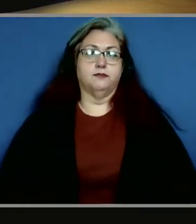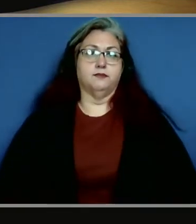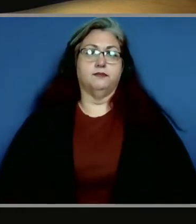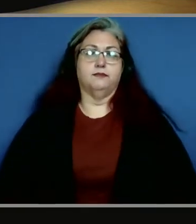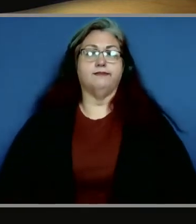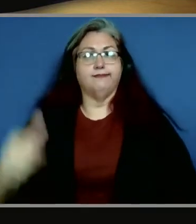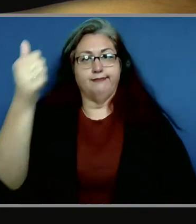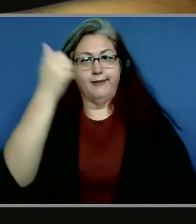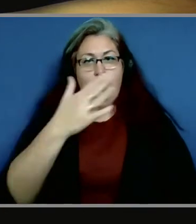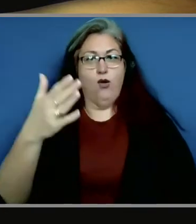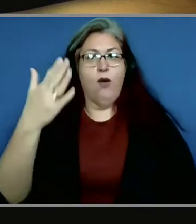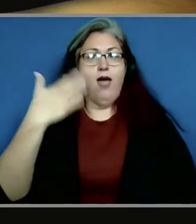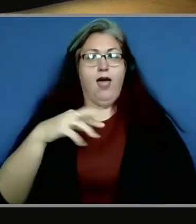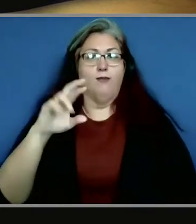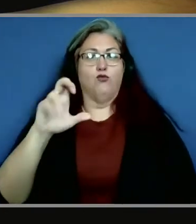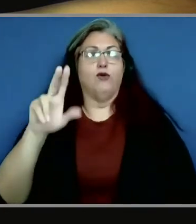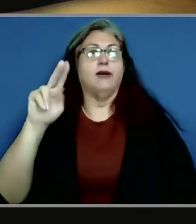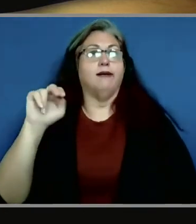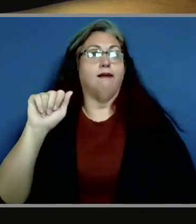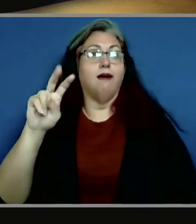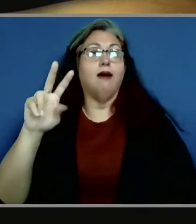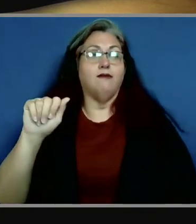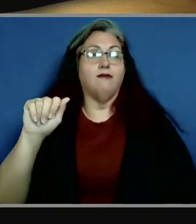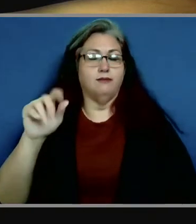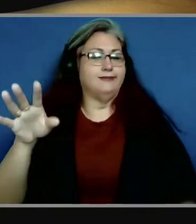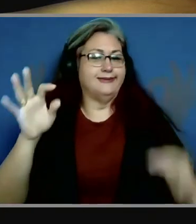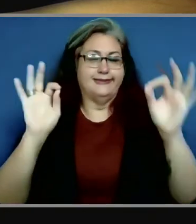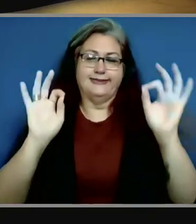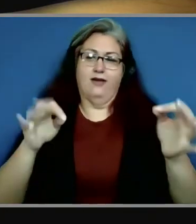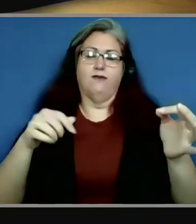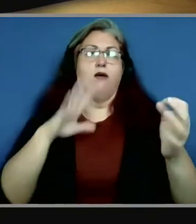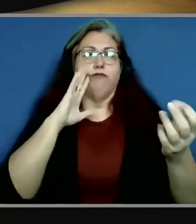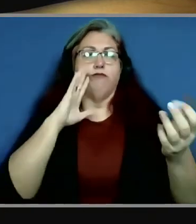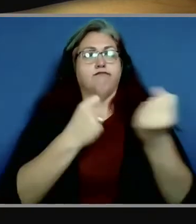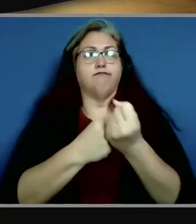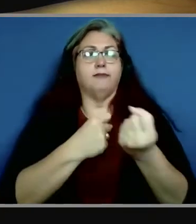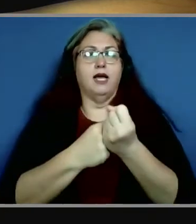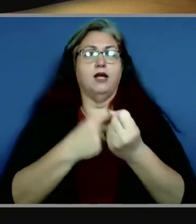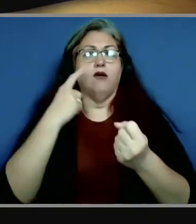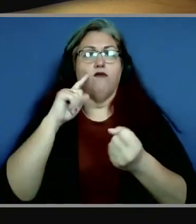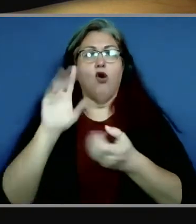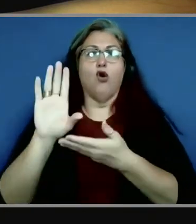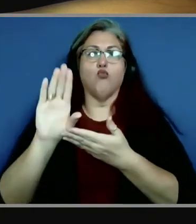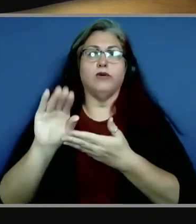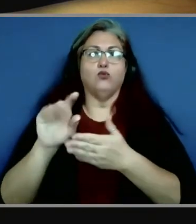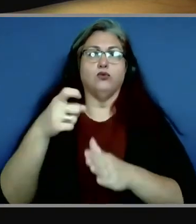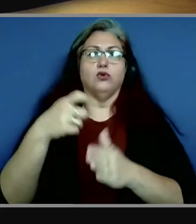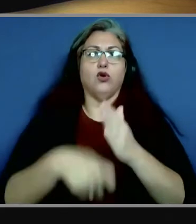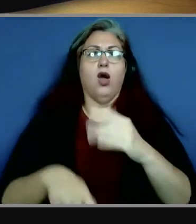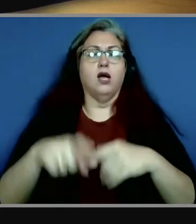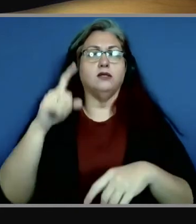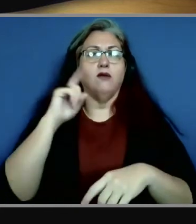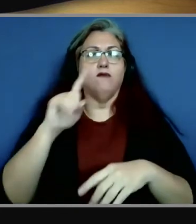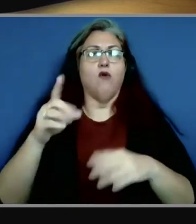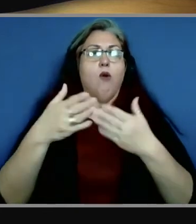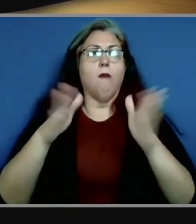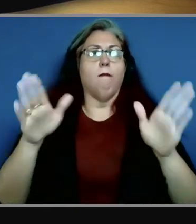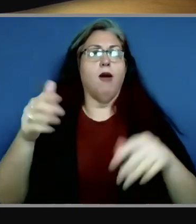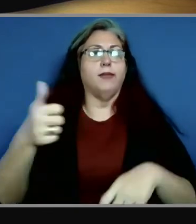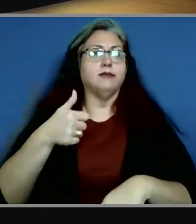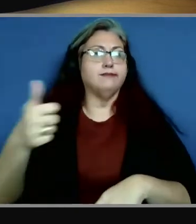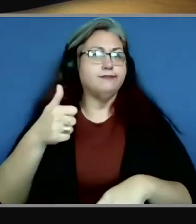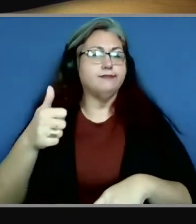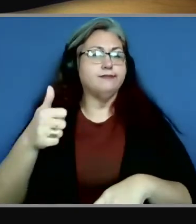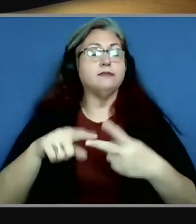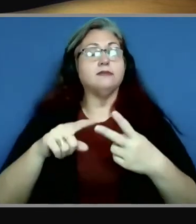Hello, everyone. I am Rick Nava. I will definitely advocate for the reduced rate for our public transportation. The other